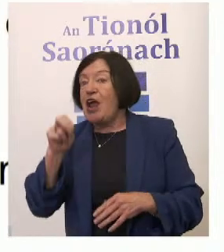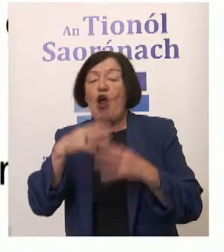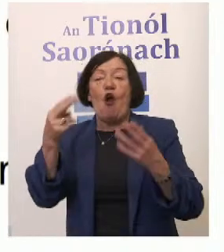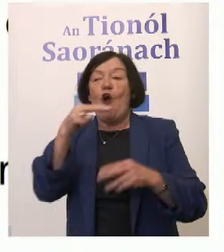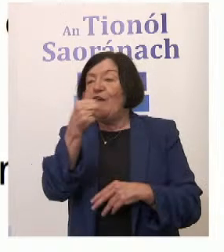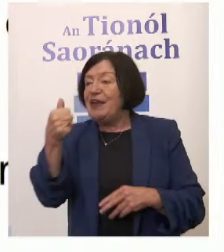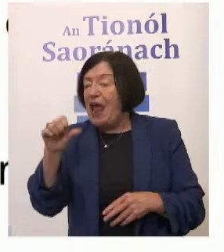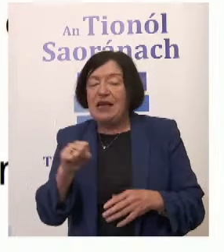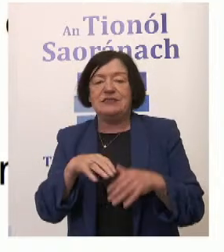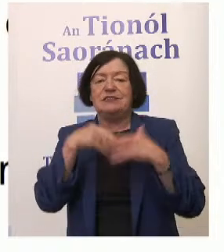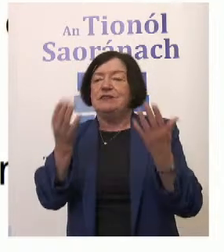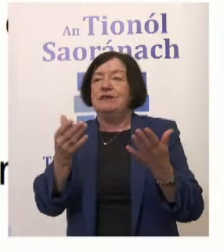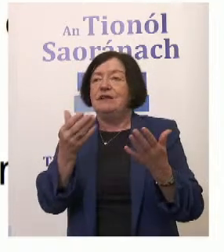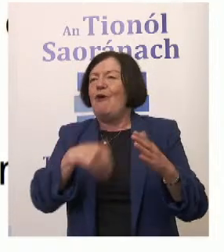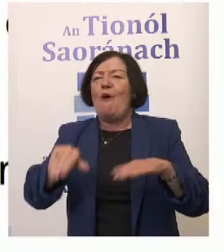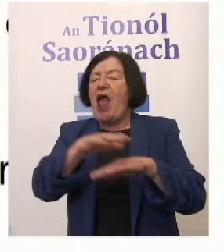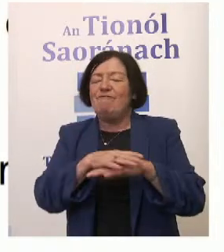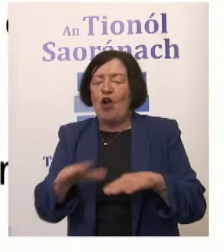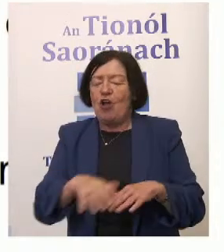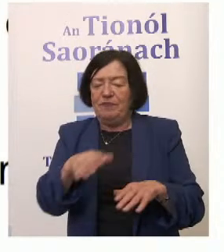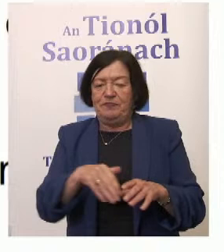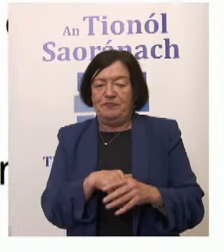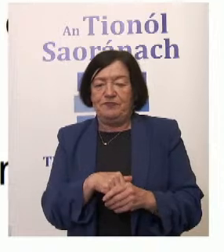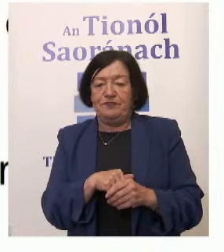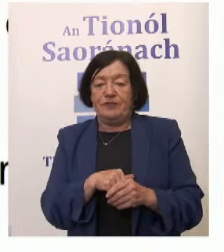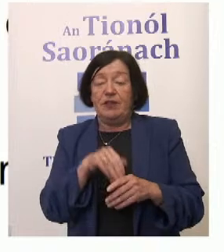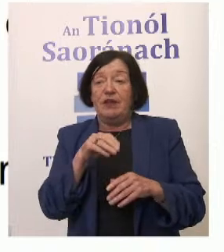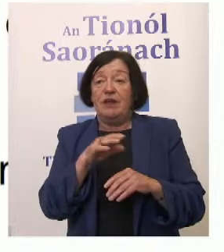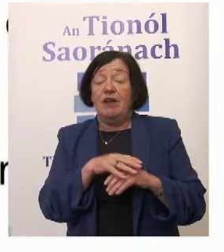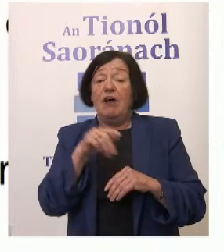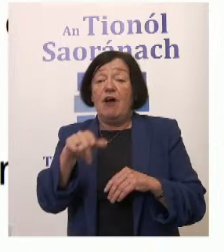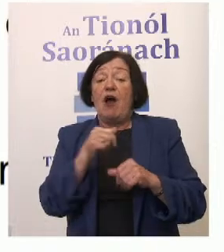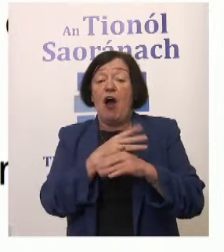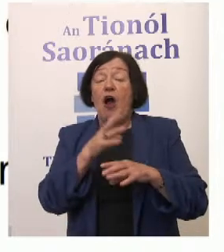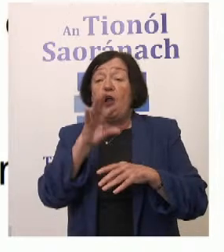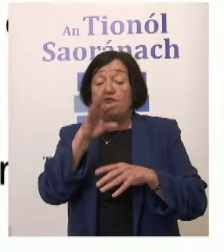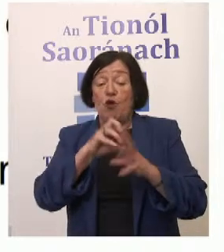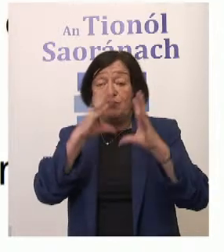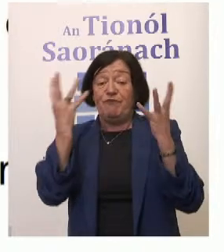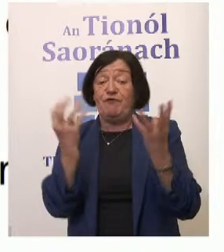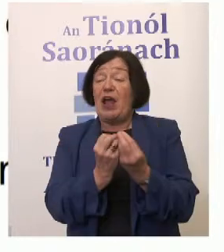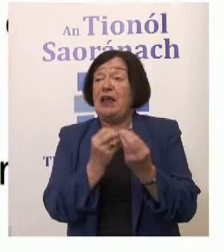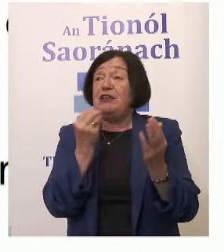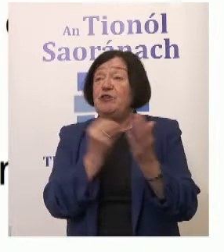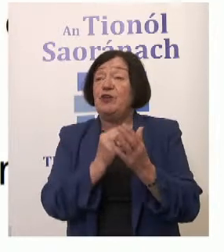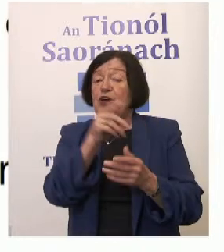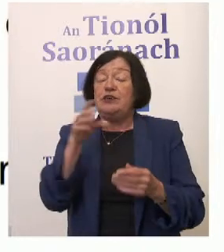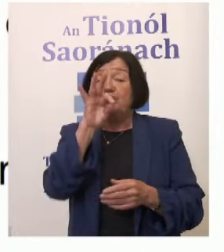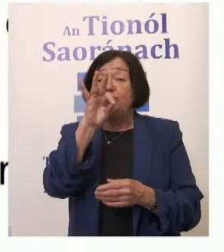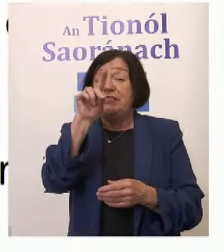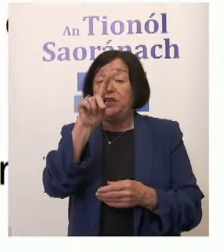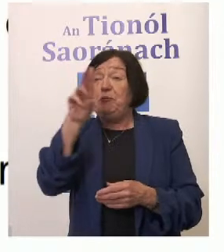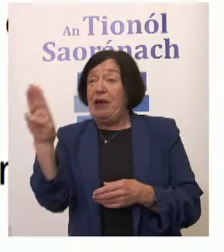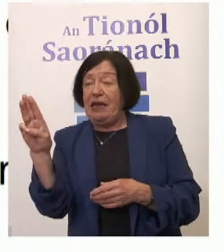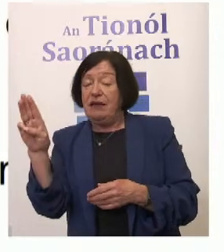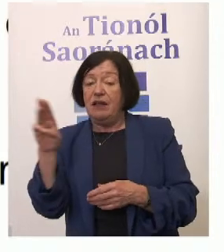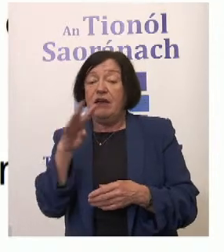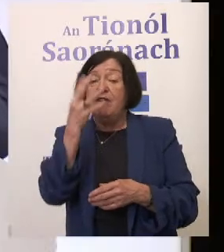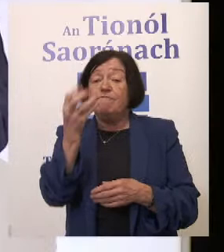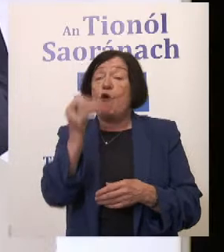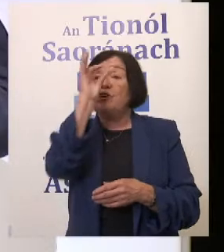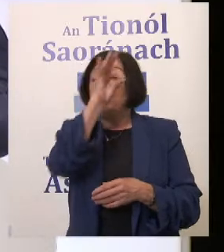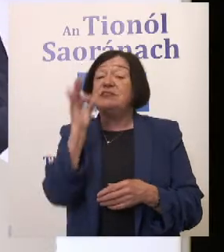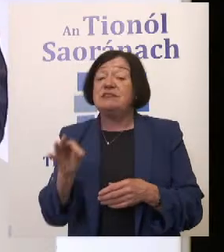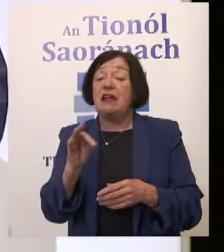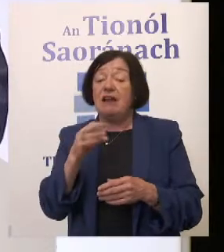they could be in Bray, they could be wherever. 40% of all gross value added, which for you and me is GDP. So 40% of all